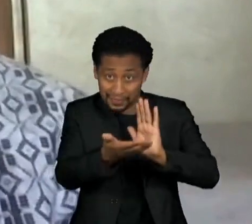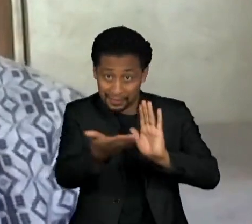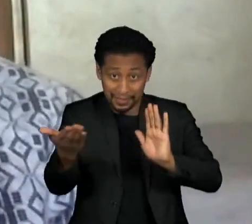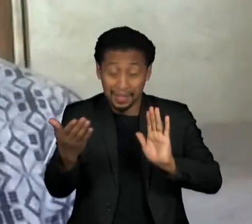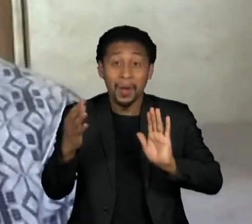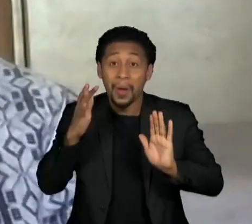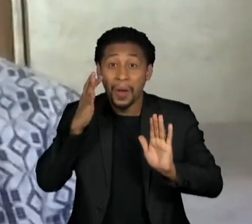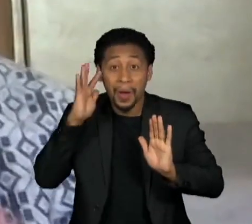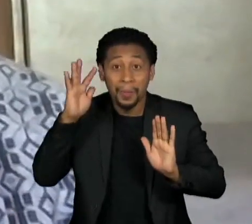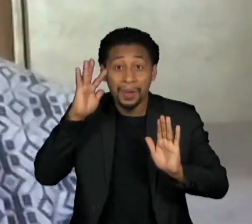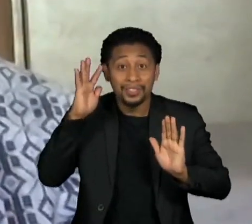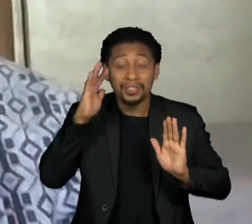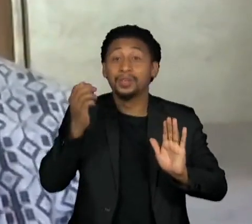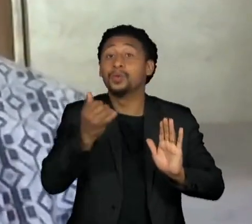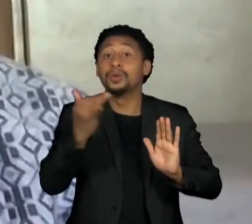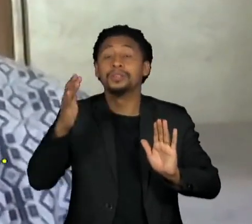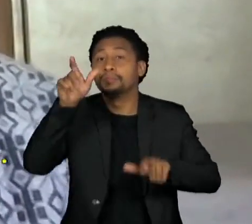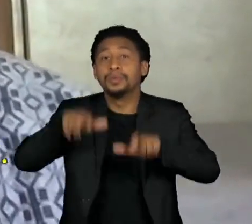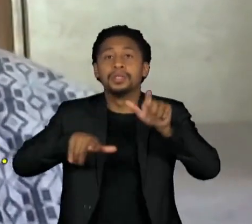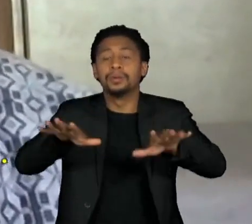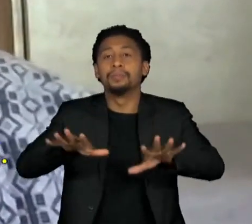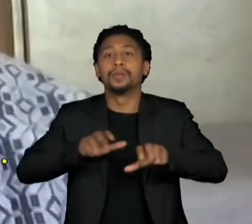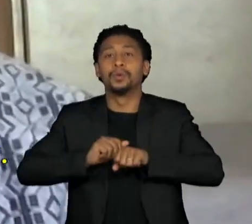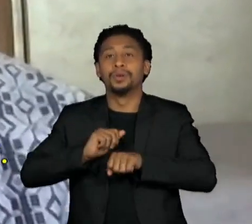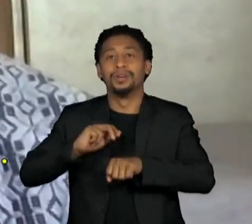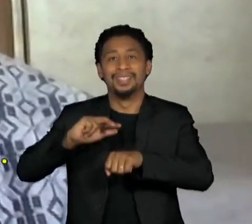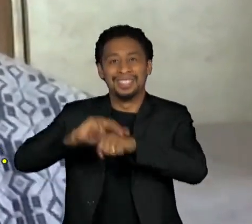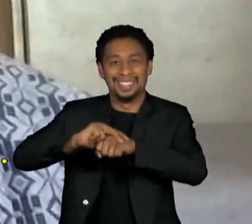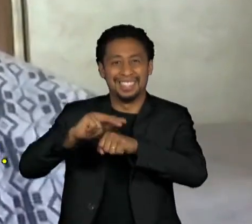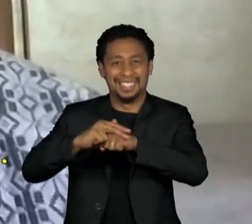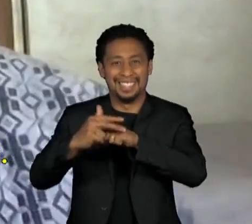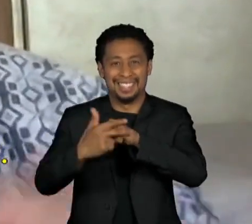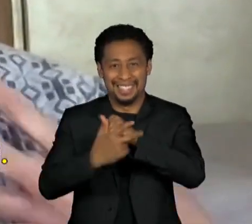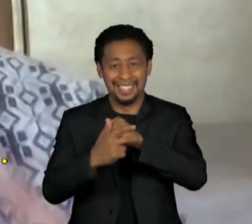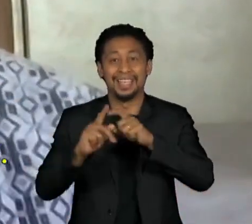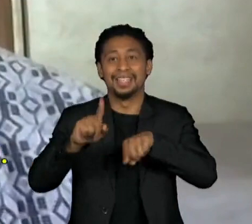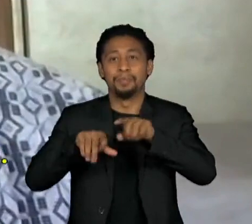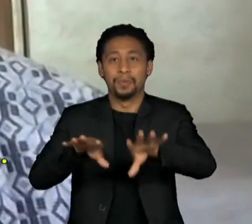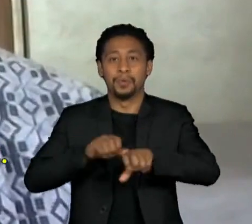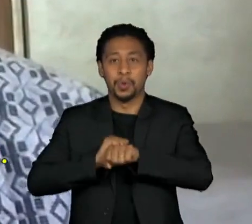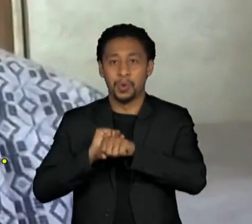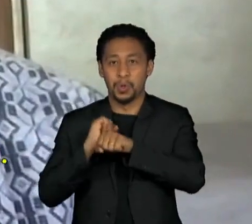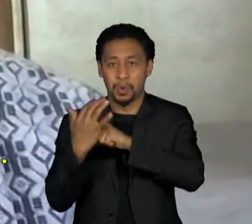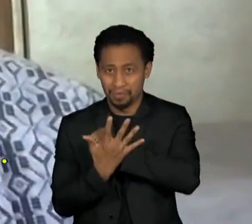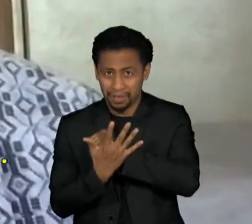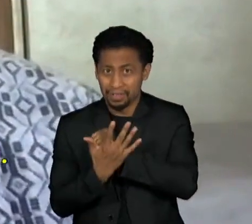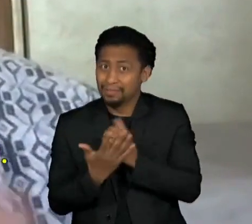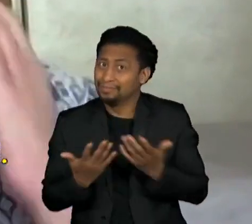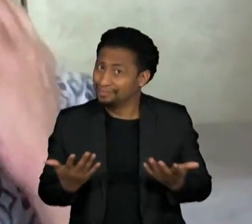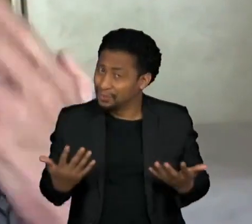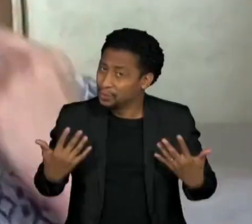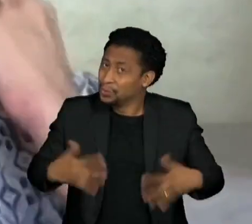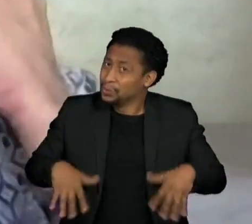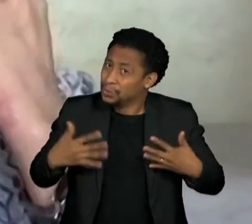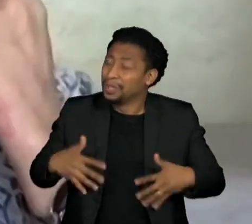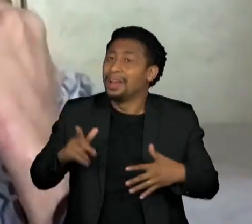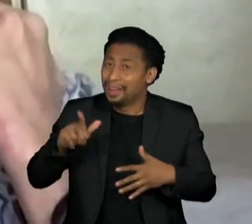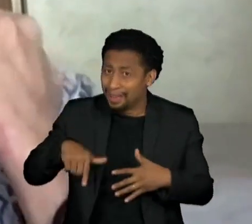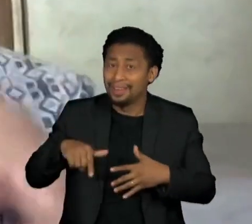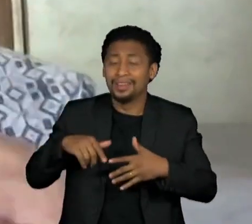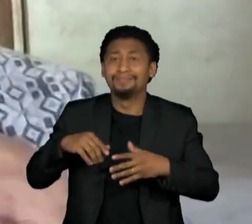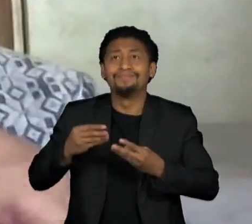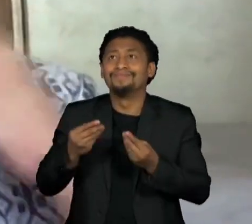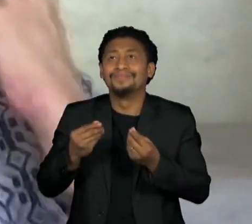of people, starting with Zika, and then moving on to COVID. There are health issues involved here. Anything